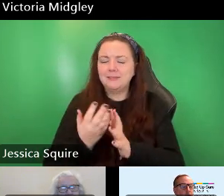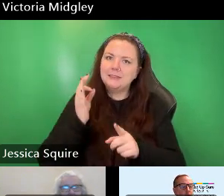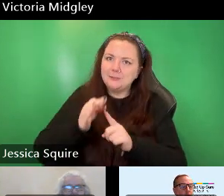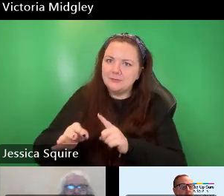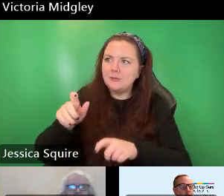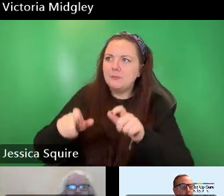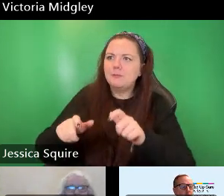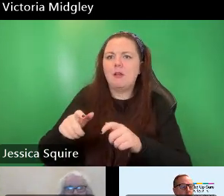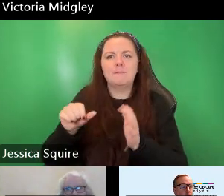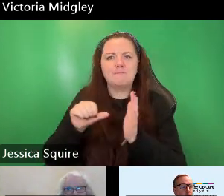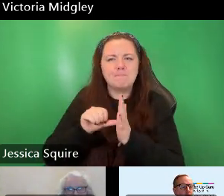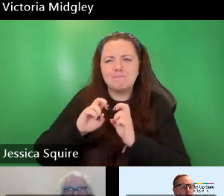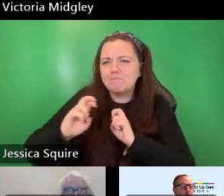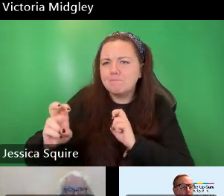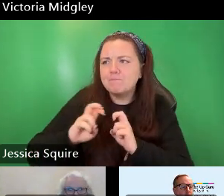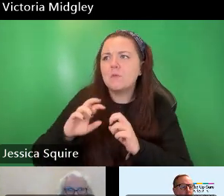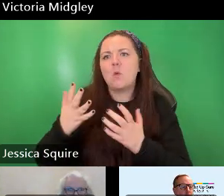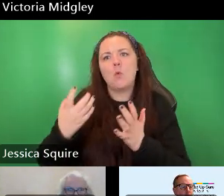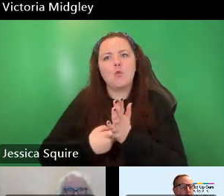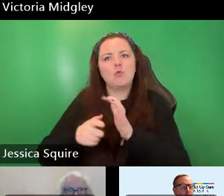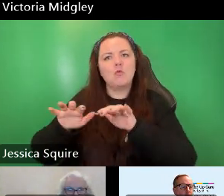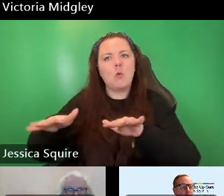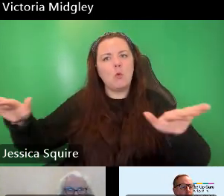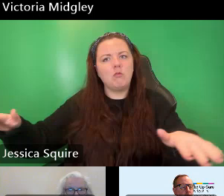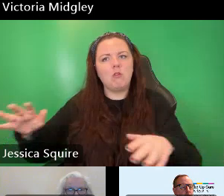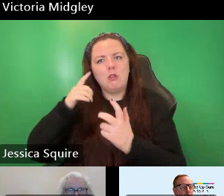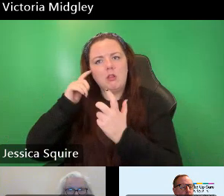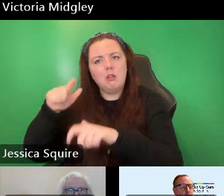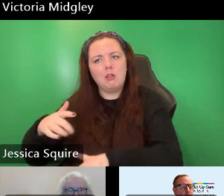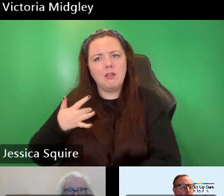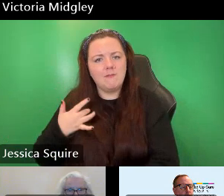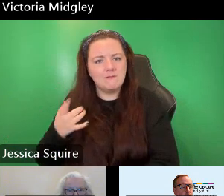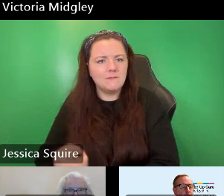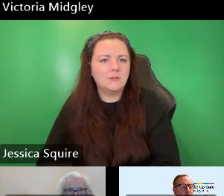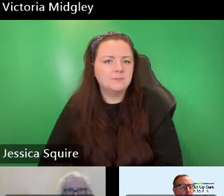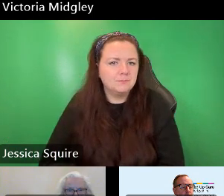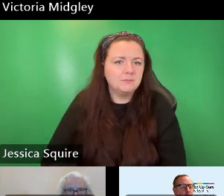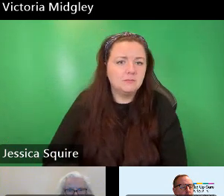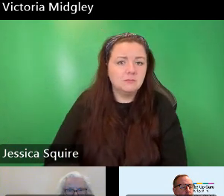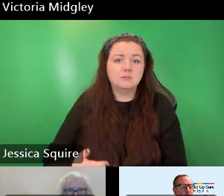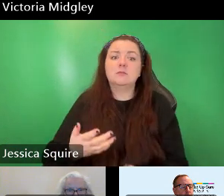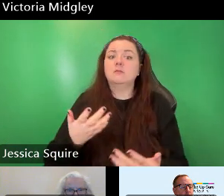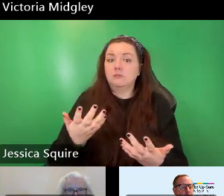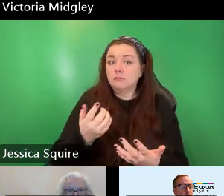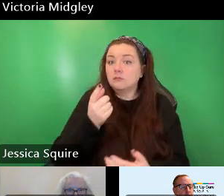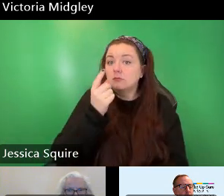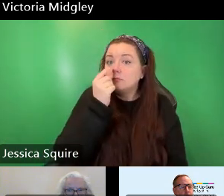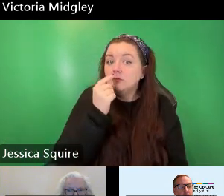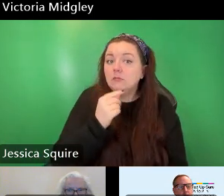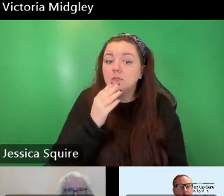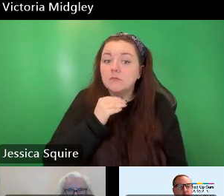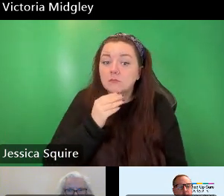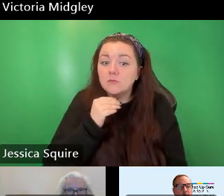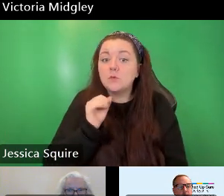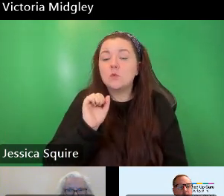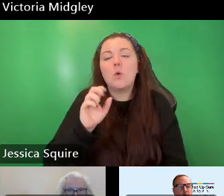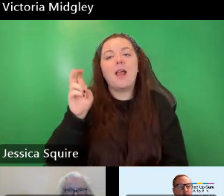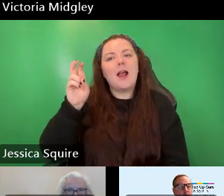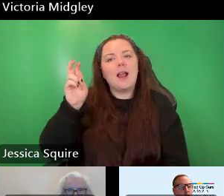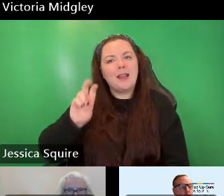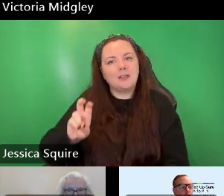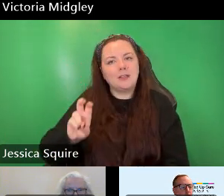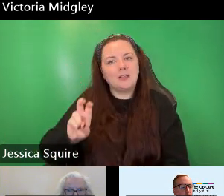there. There are efficiency gains that could be drawn through with digital tools. And Chris alluded to something called the electronic patient record. And we